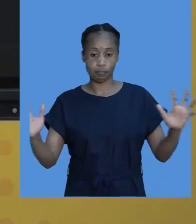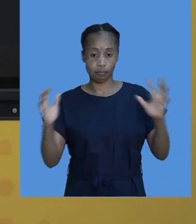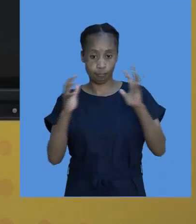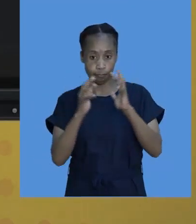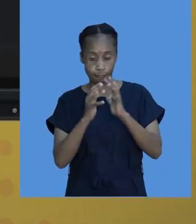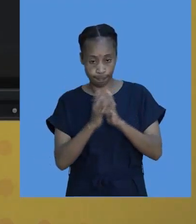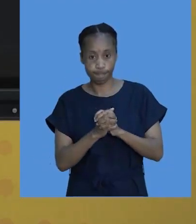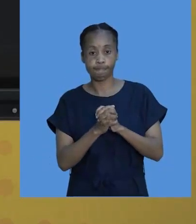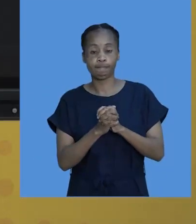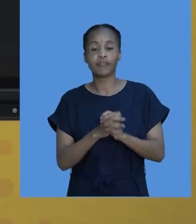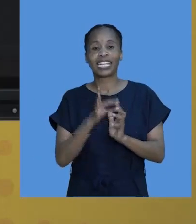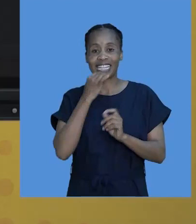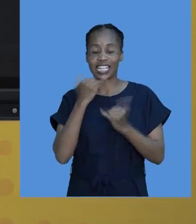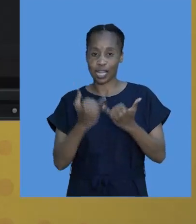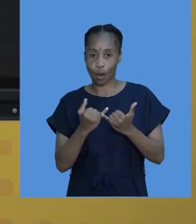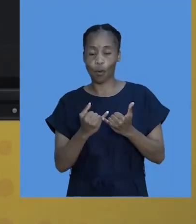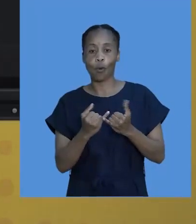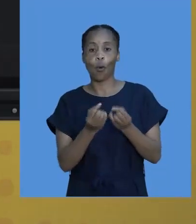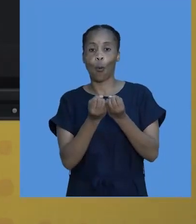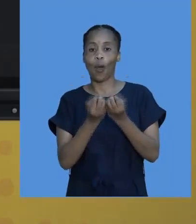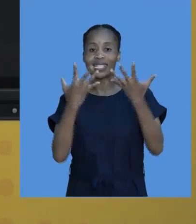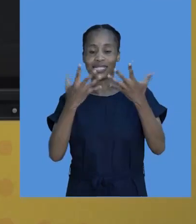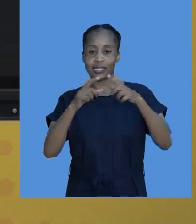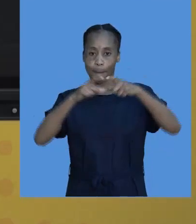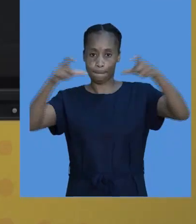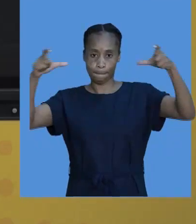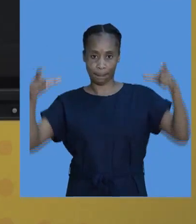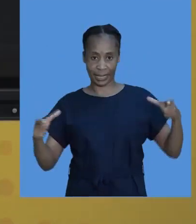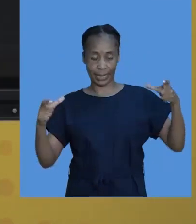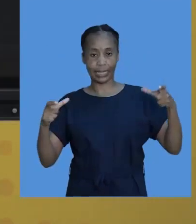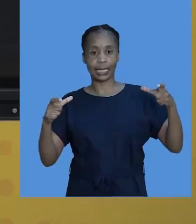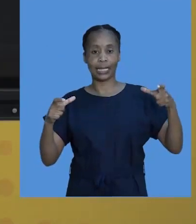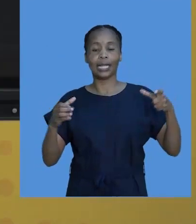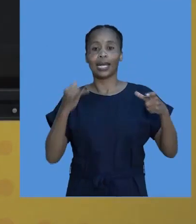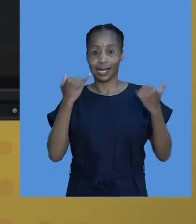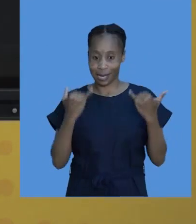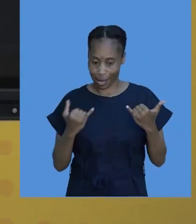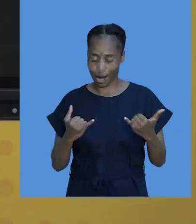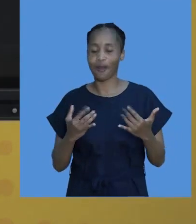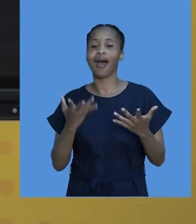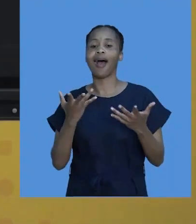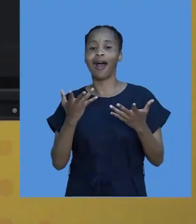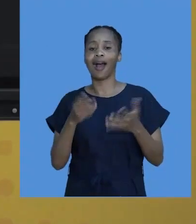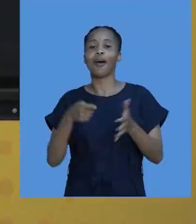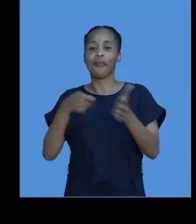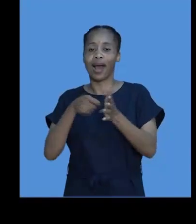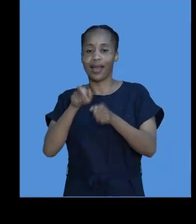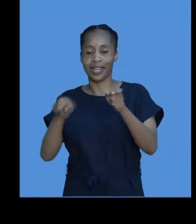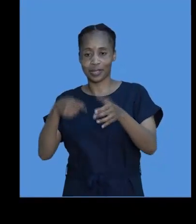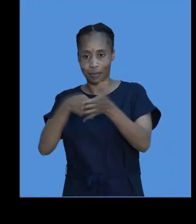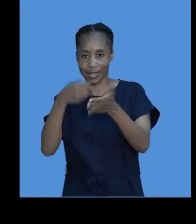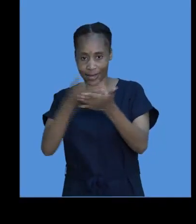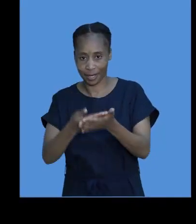limit quantity, and they increase the price there. Again, they are taking advantage of consumers, like I've already said there.